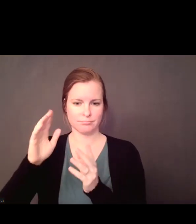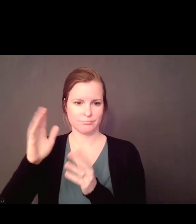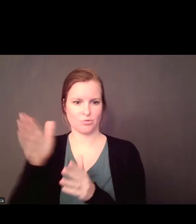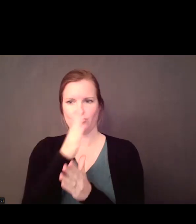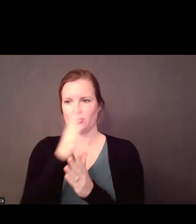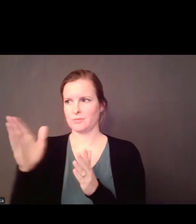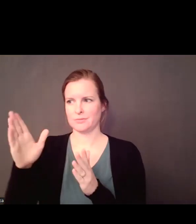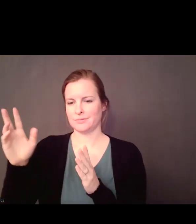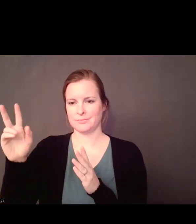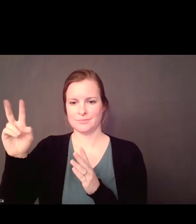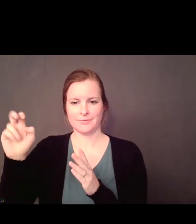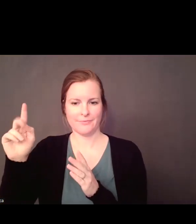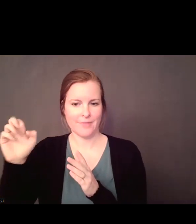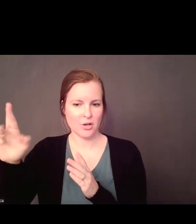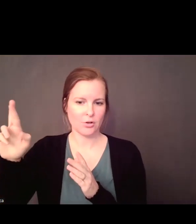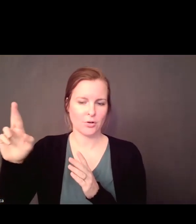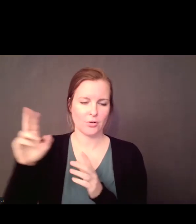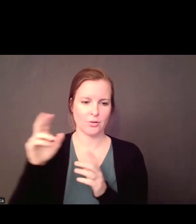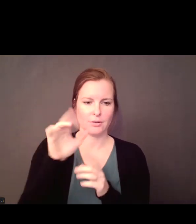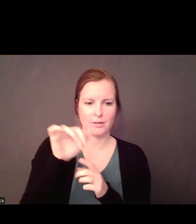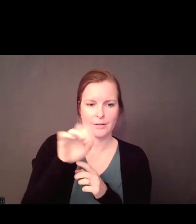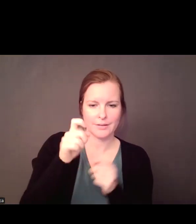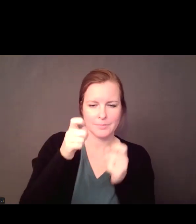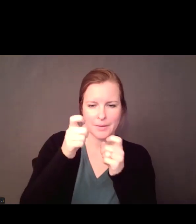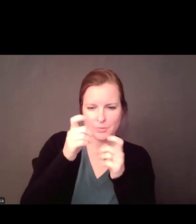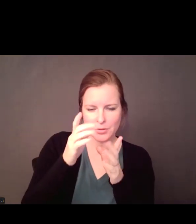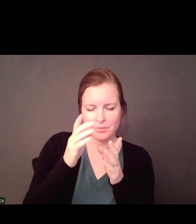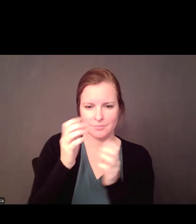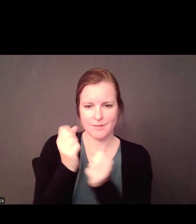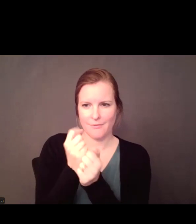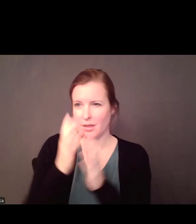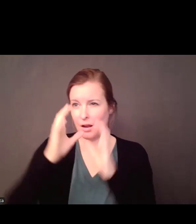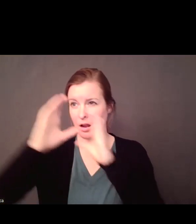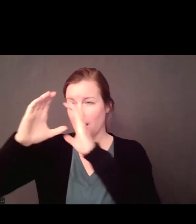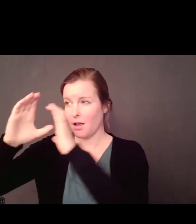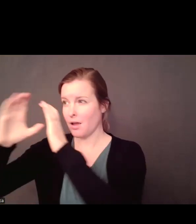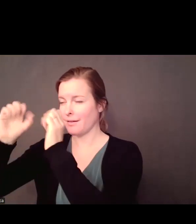VR case management. We're going to prepare referral documents